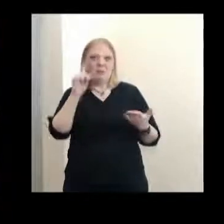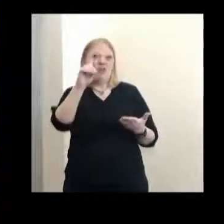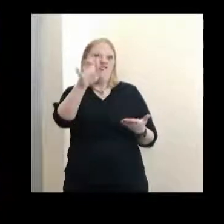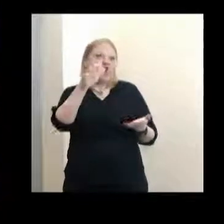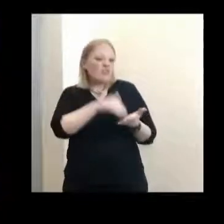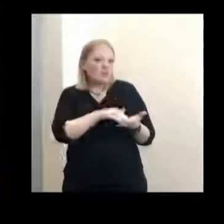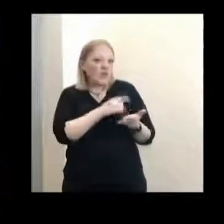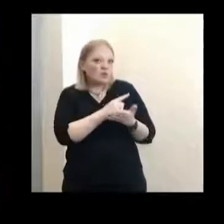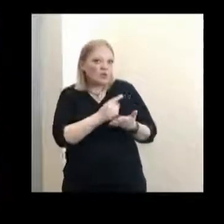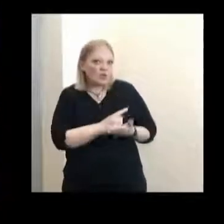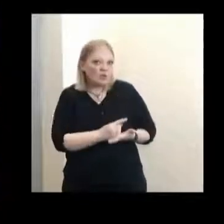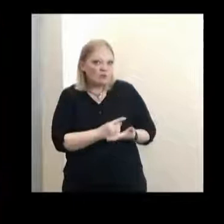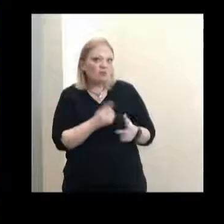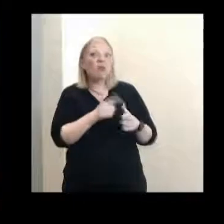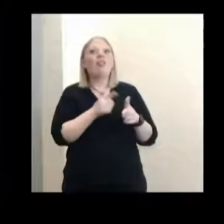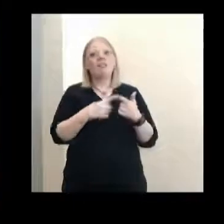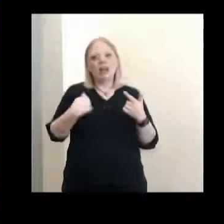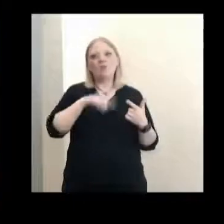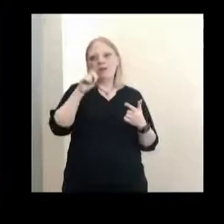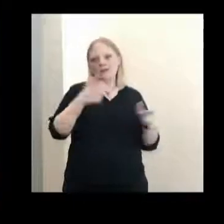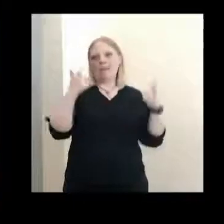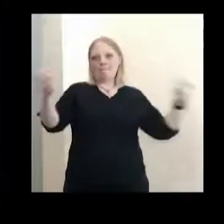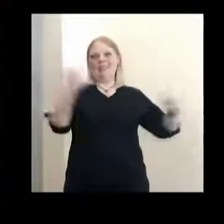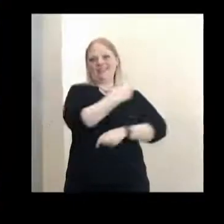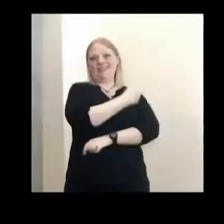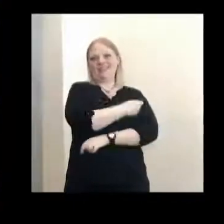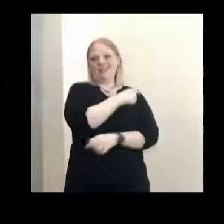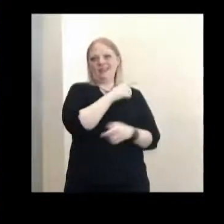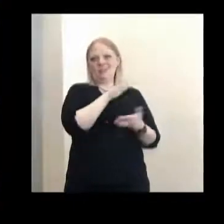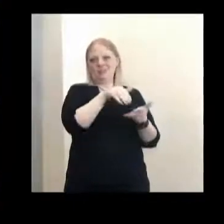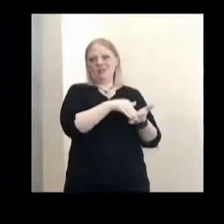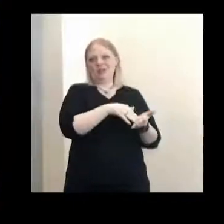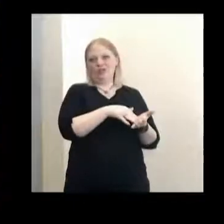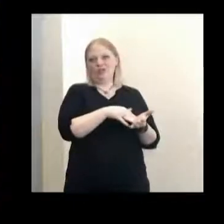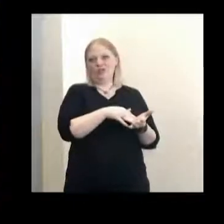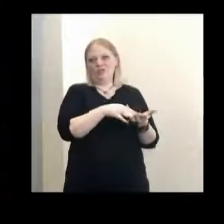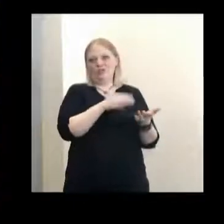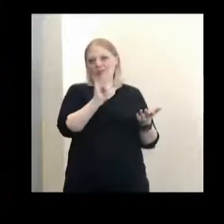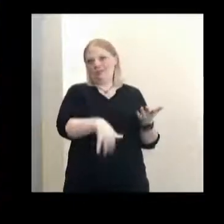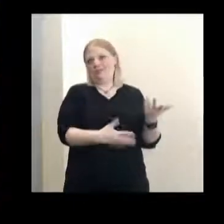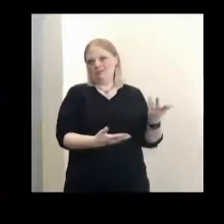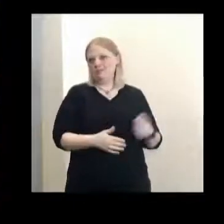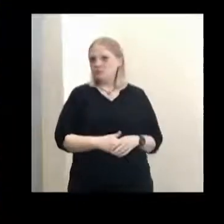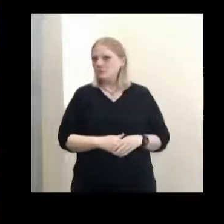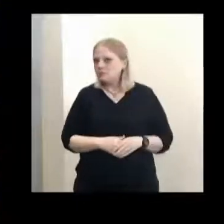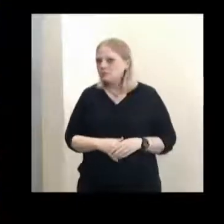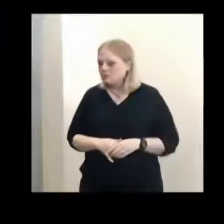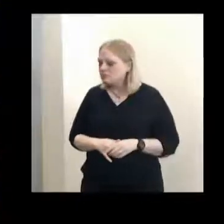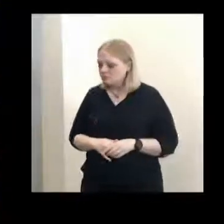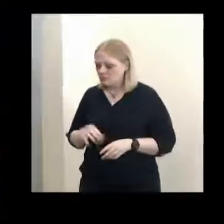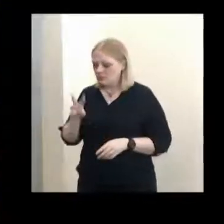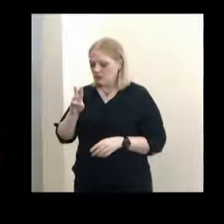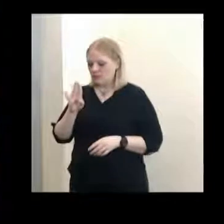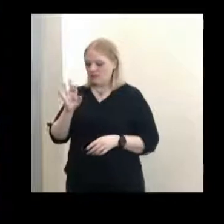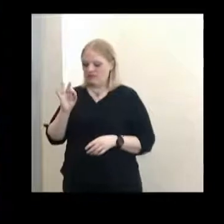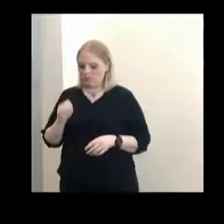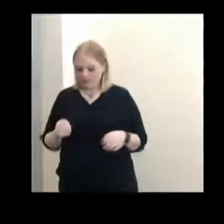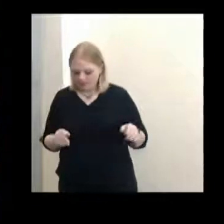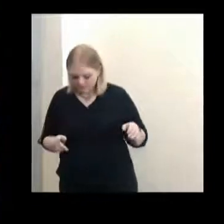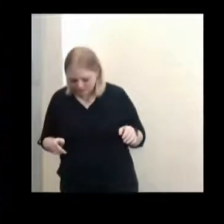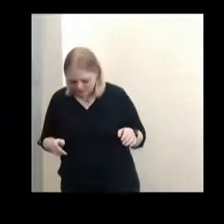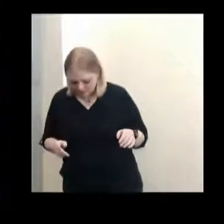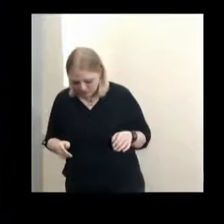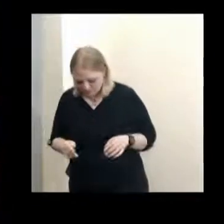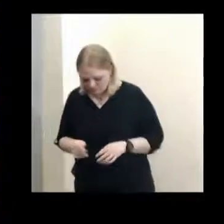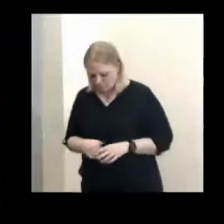week, we're going to need to have a mass vaccination center to do it. It's as simple as that. WBFO? Anybody